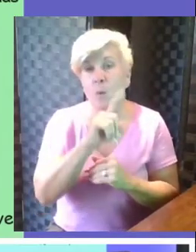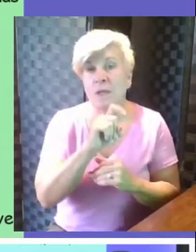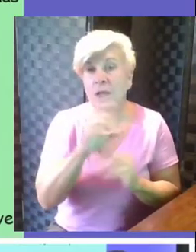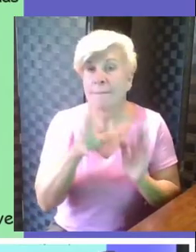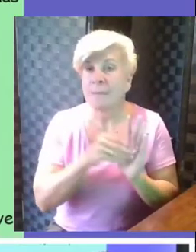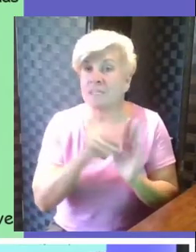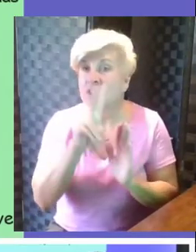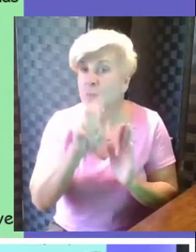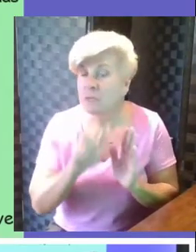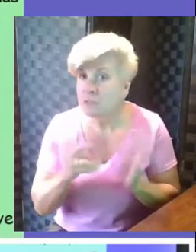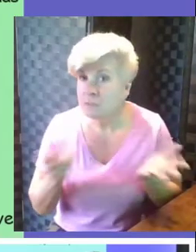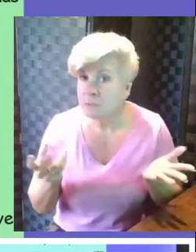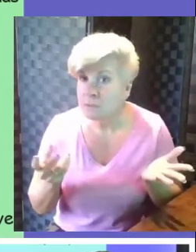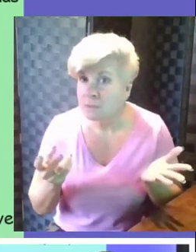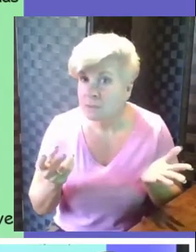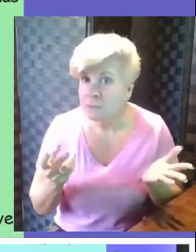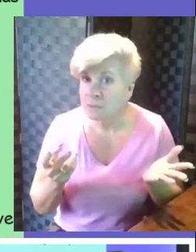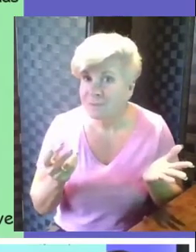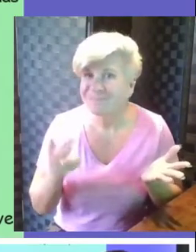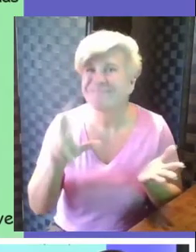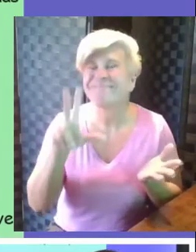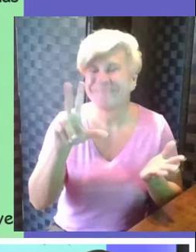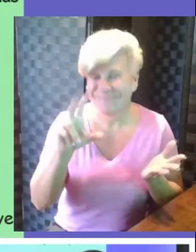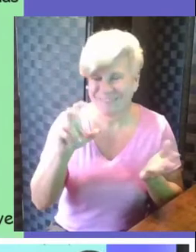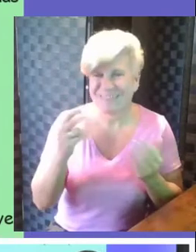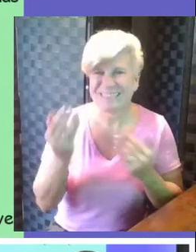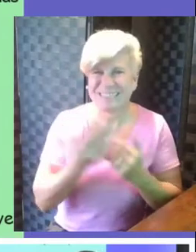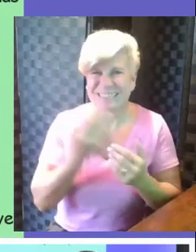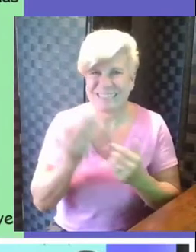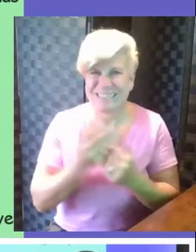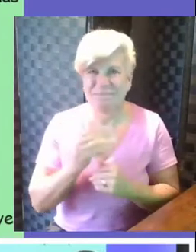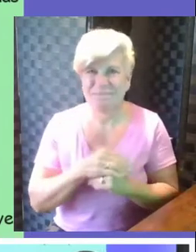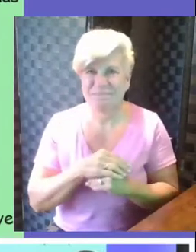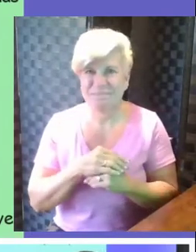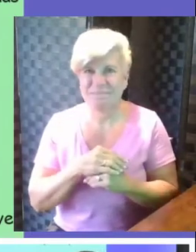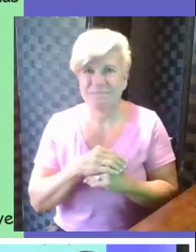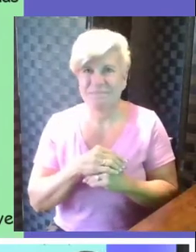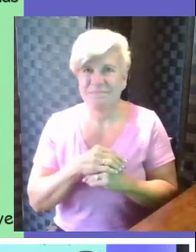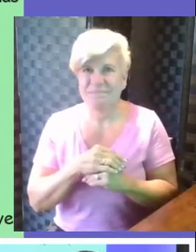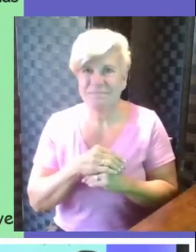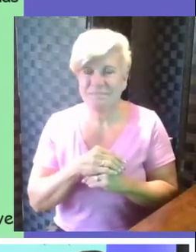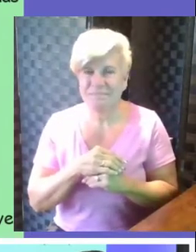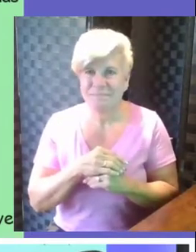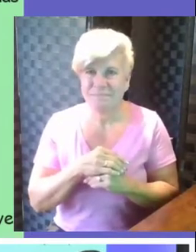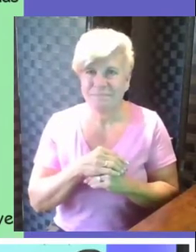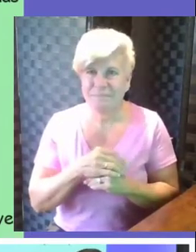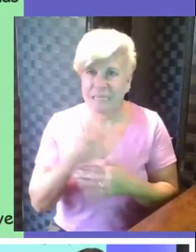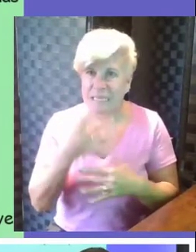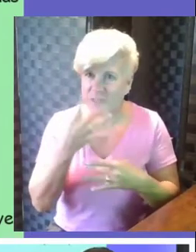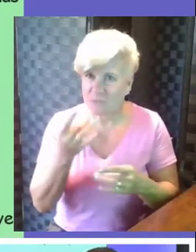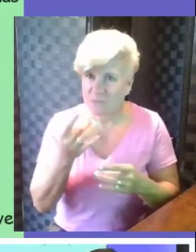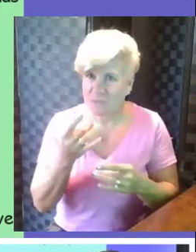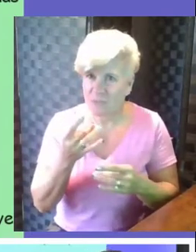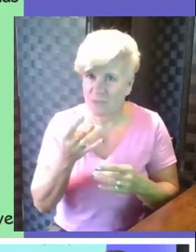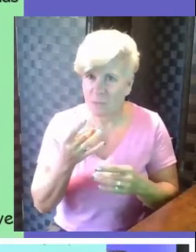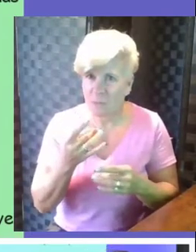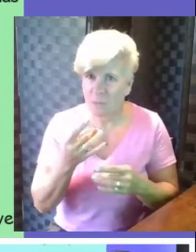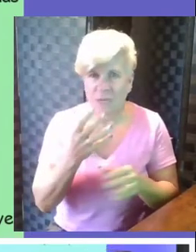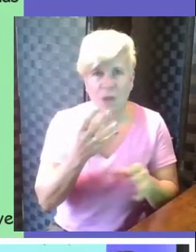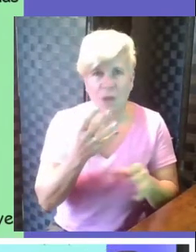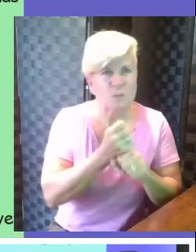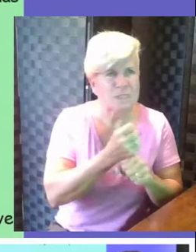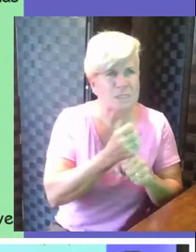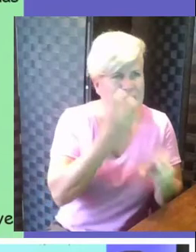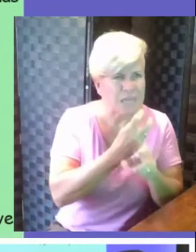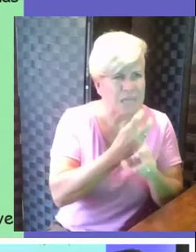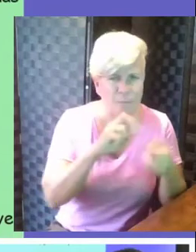then 100 plus 200. Yeah, that was simple too, 300. Isn't it interesting how we took this really tough problem